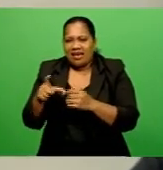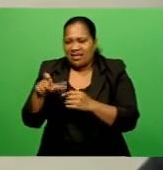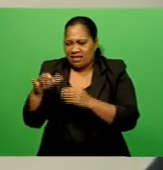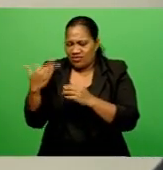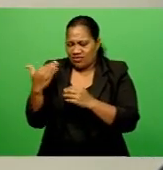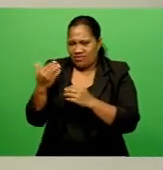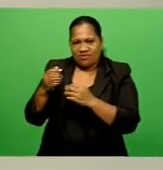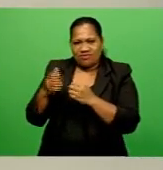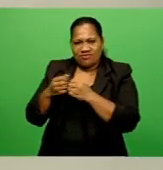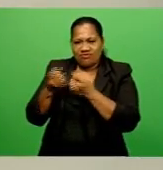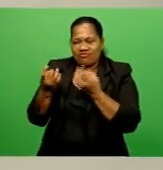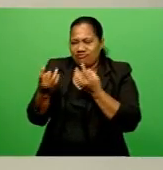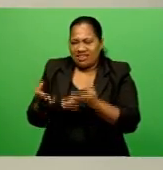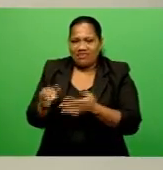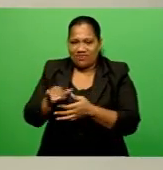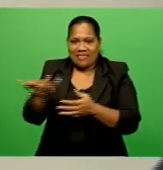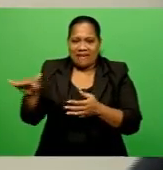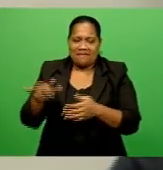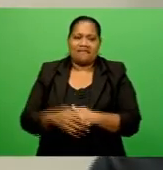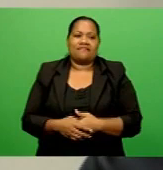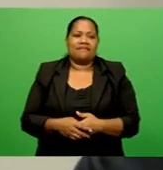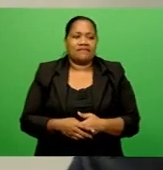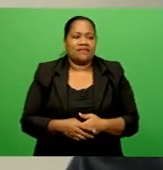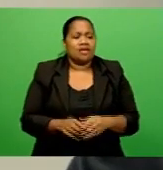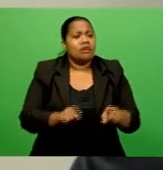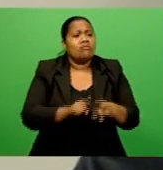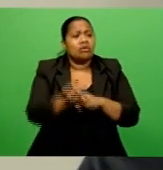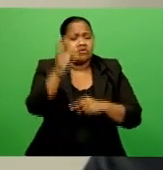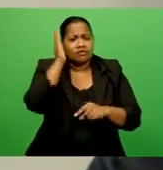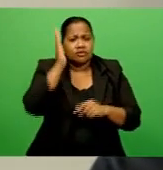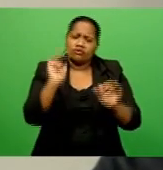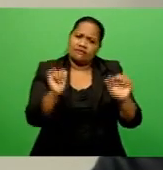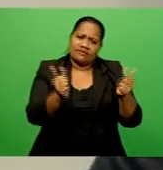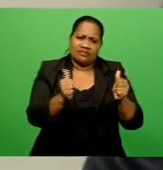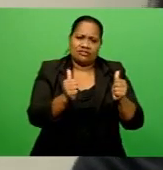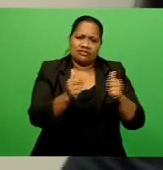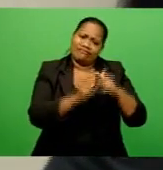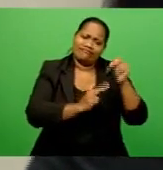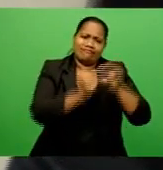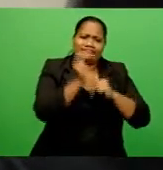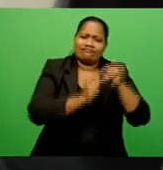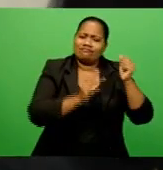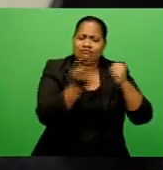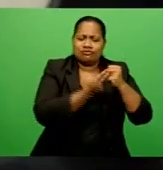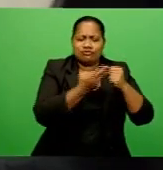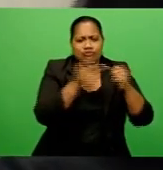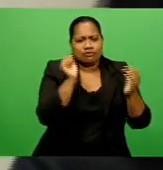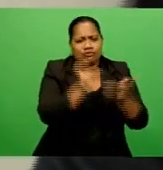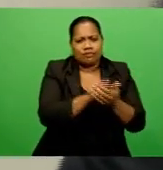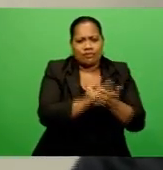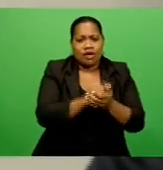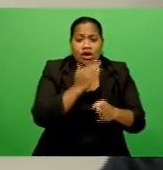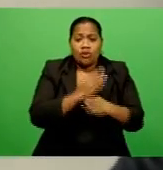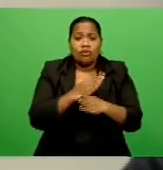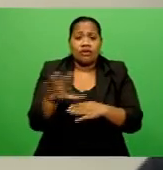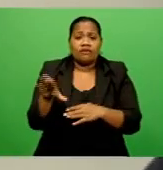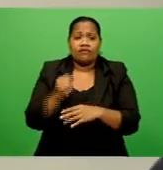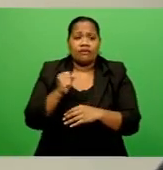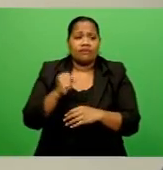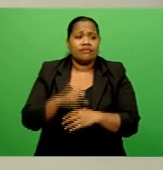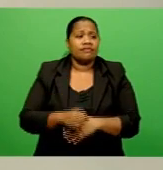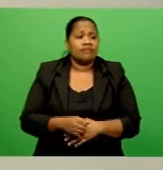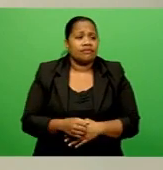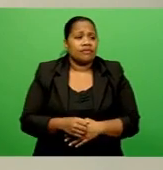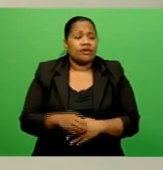make it semi-permanent, and most of the schools have been completed. The work has been carried out by the engineers from the Republic of Fiji